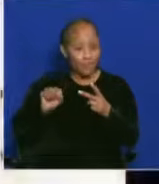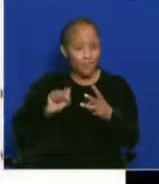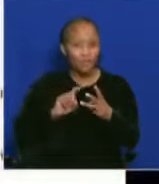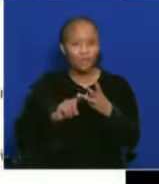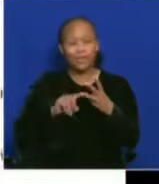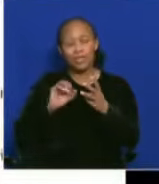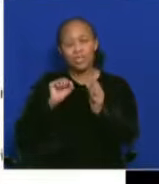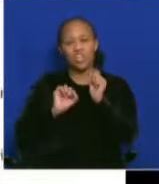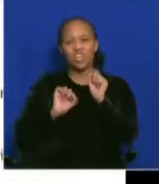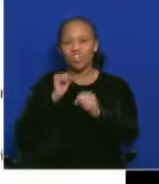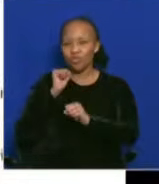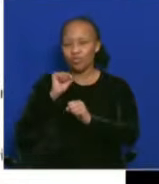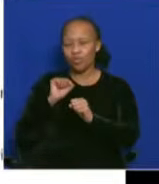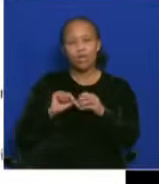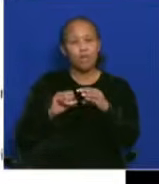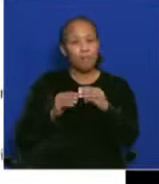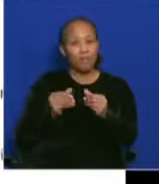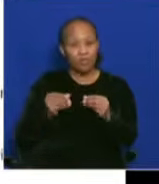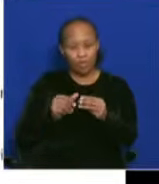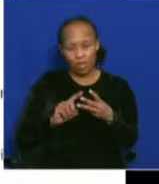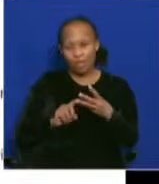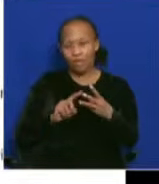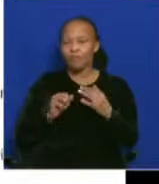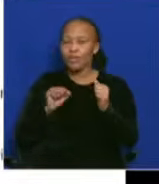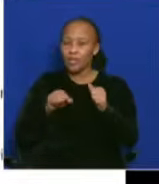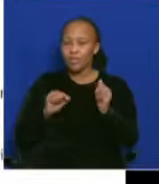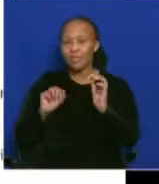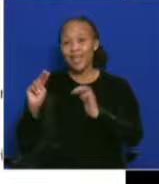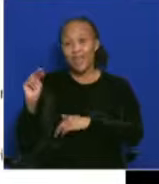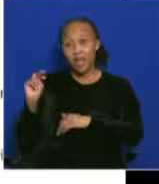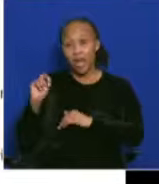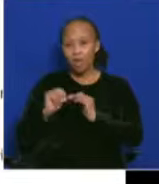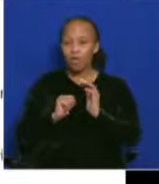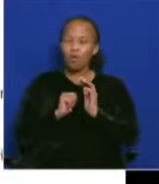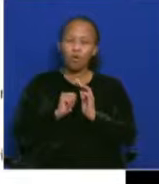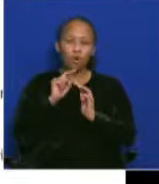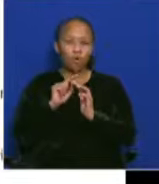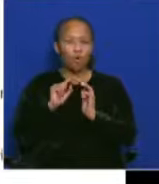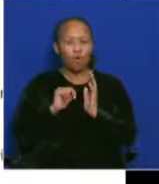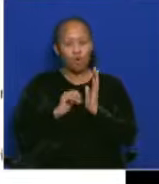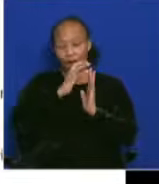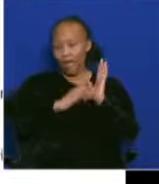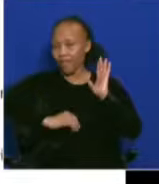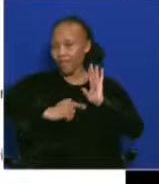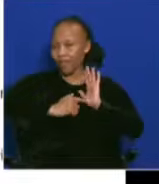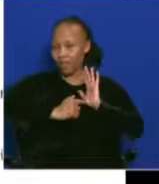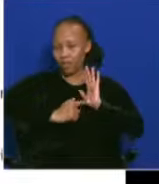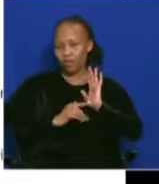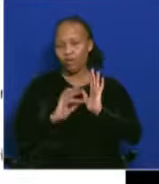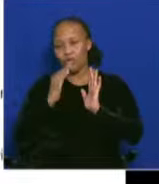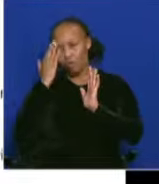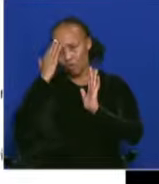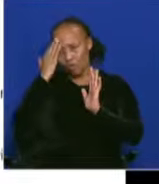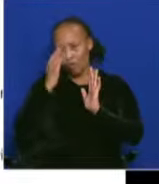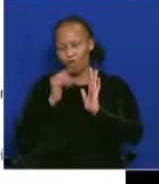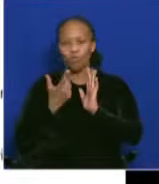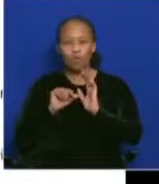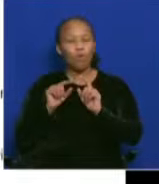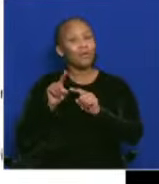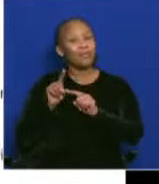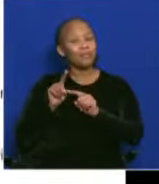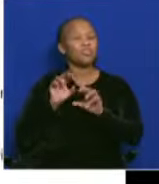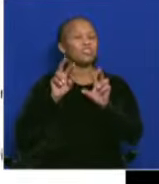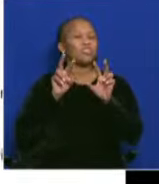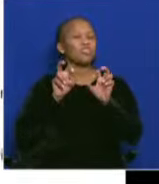Carneylinks notes that portions of the Nyatlo Affidavit appear to rely upon publications issued by industry organizations and market